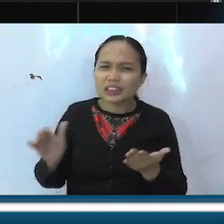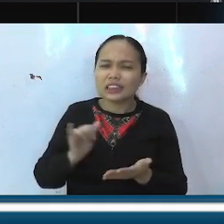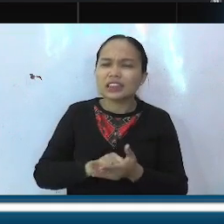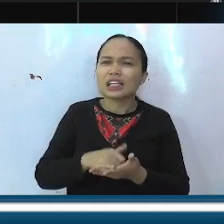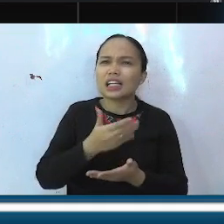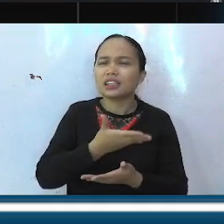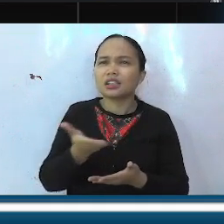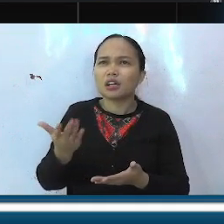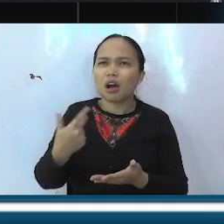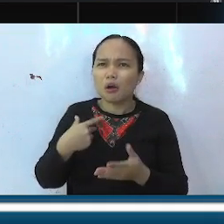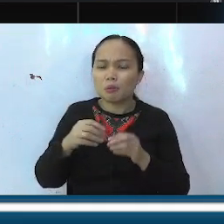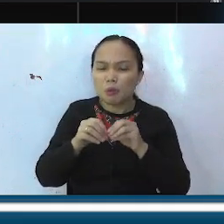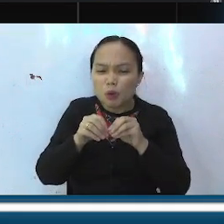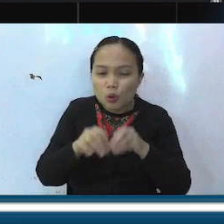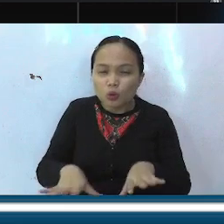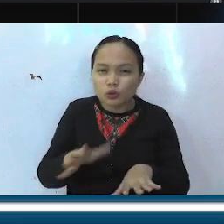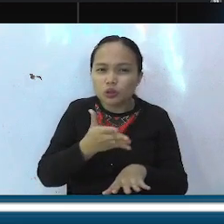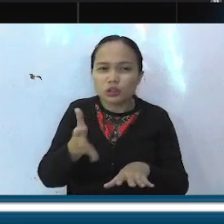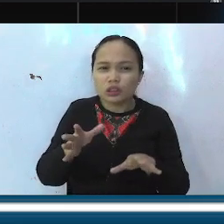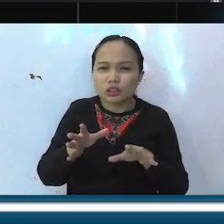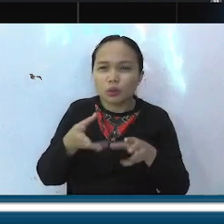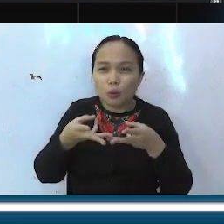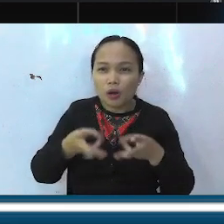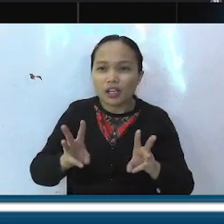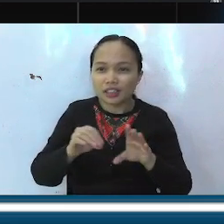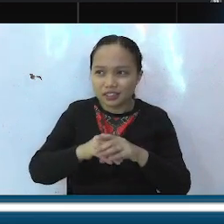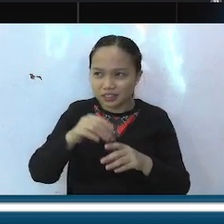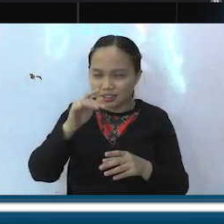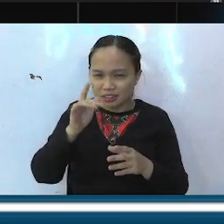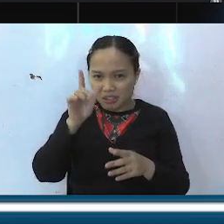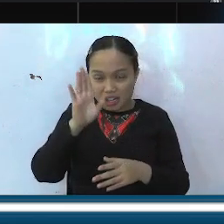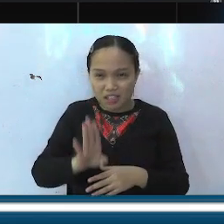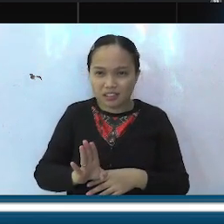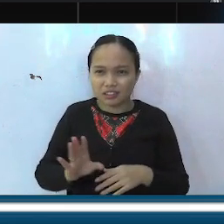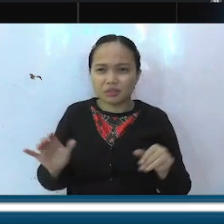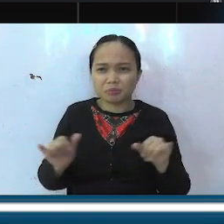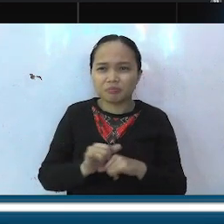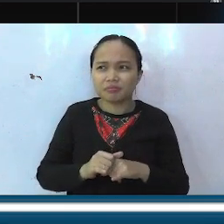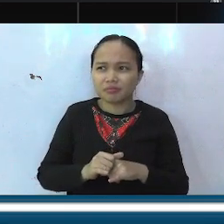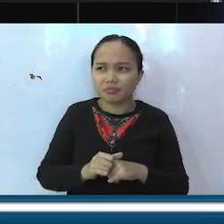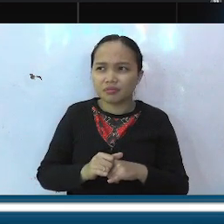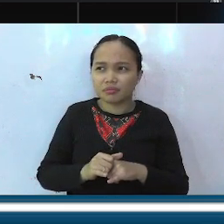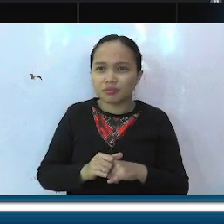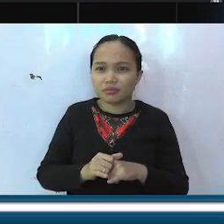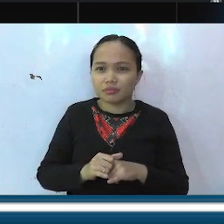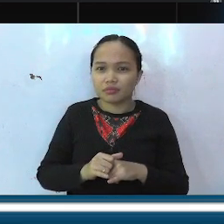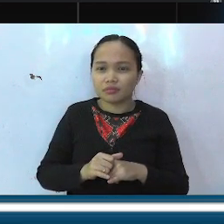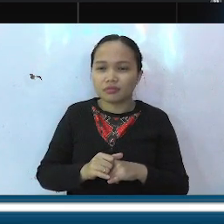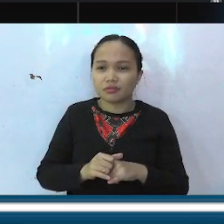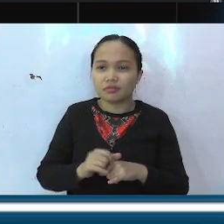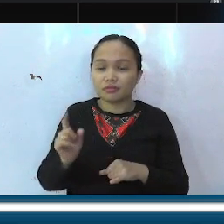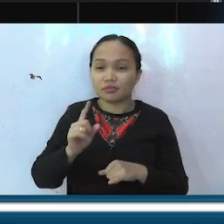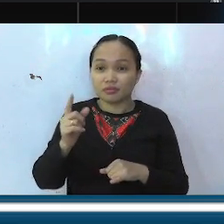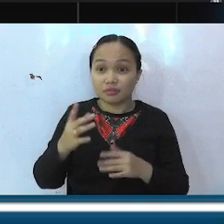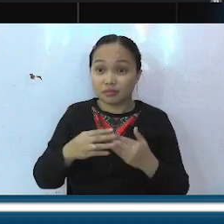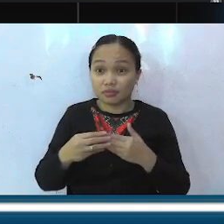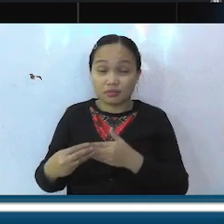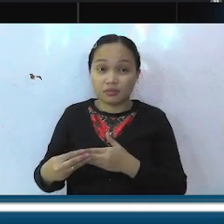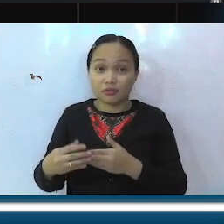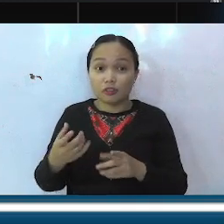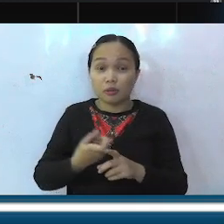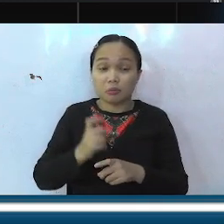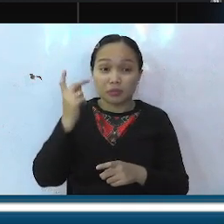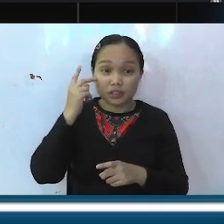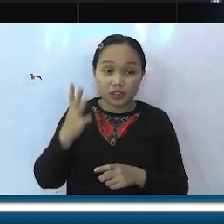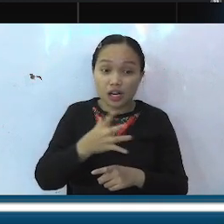you stay on track? Yeah, that's it. Just the guidance from my pastor and from my brother.